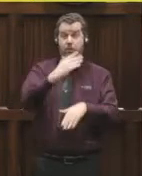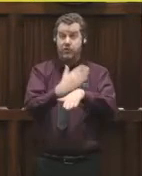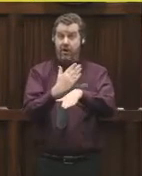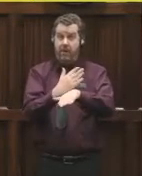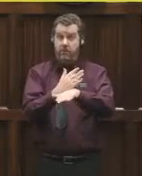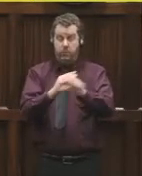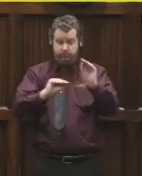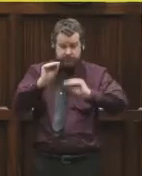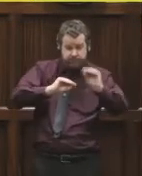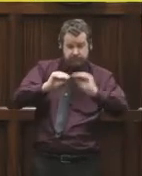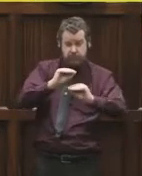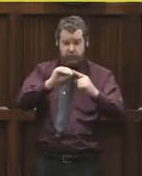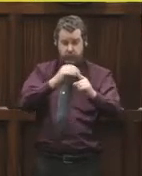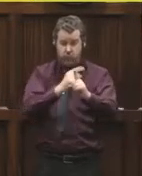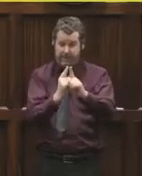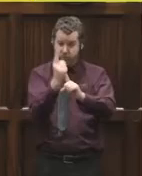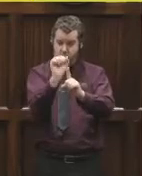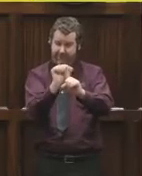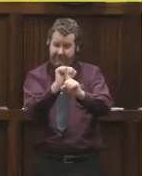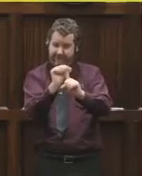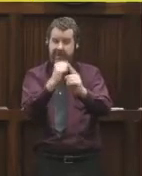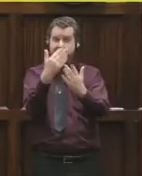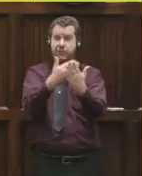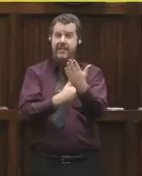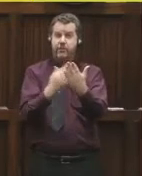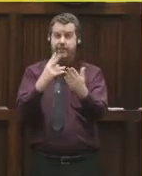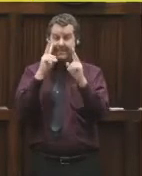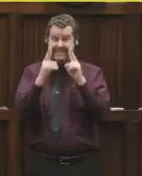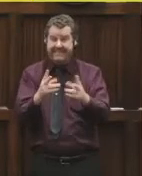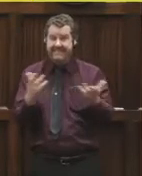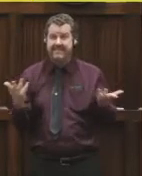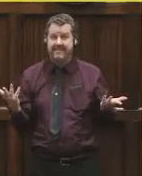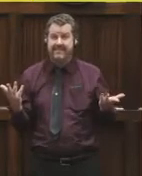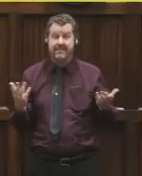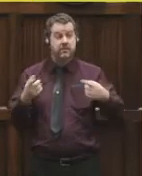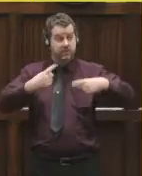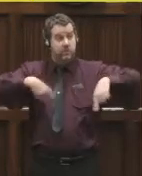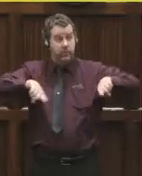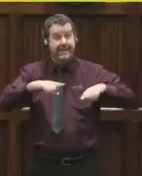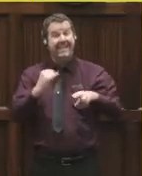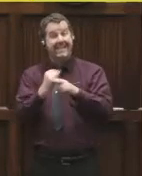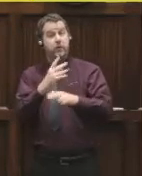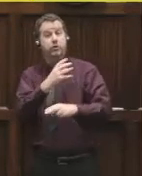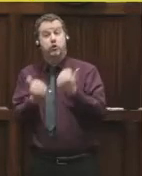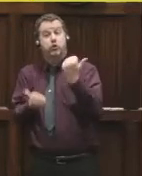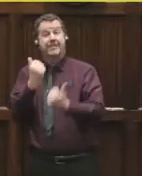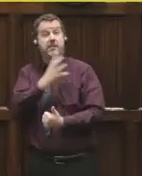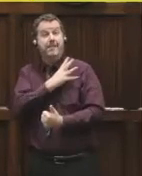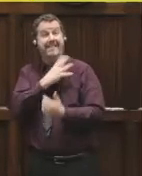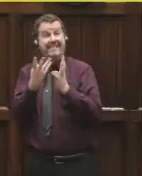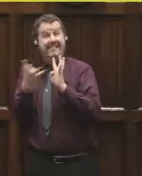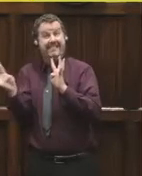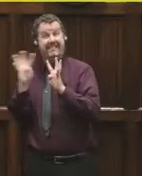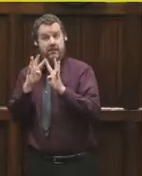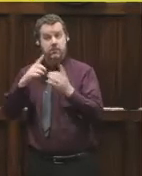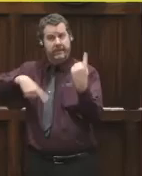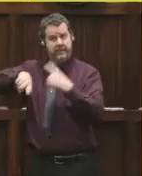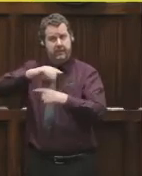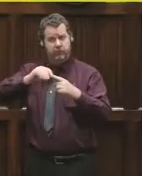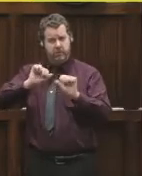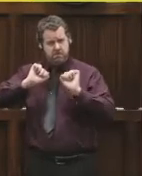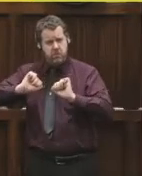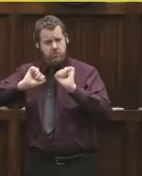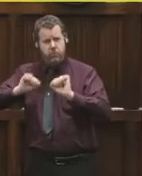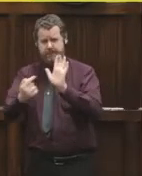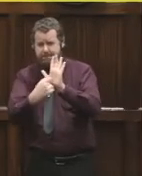improve legislation where we see fit, and we, in fairness, in the Justice Committee have been really trying to push this and are